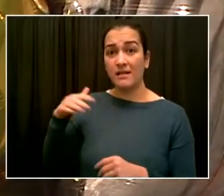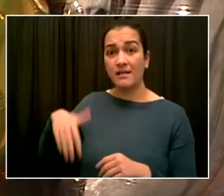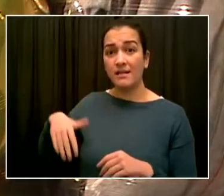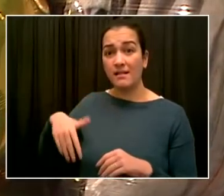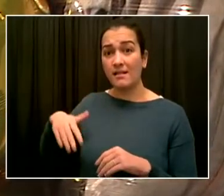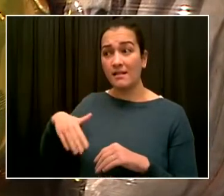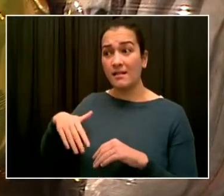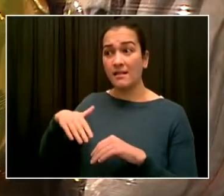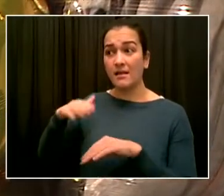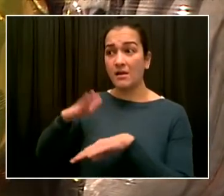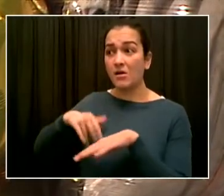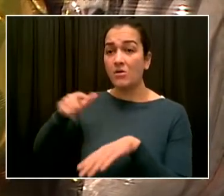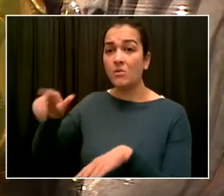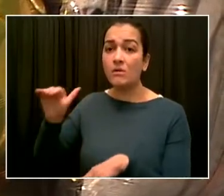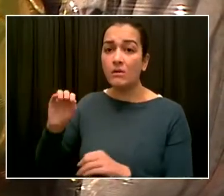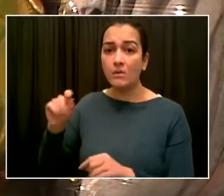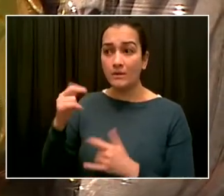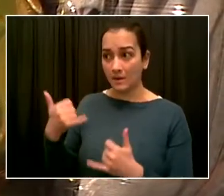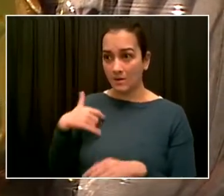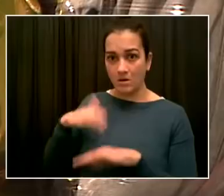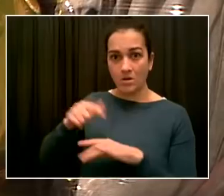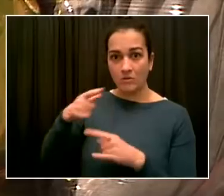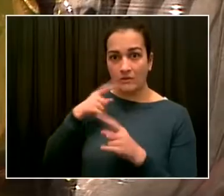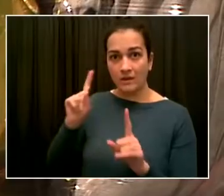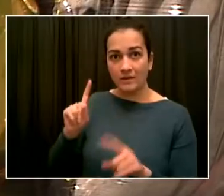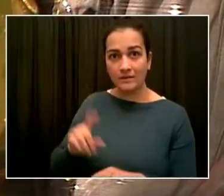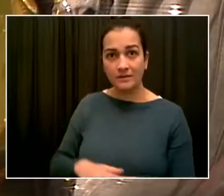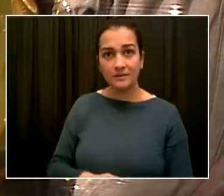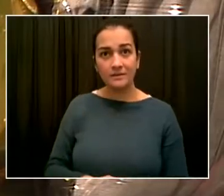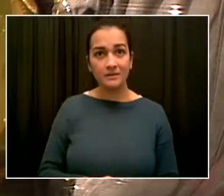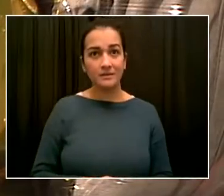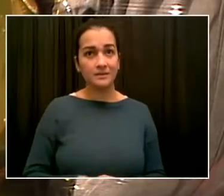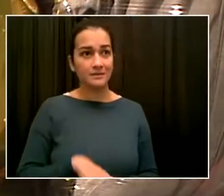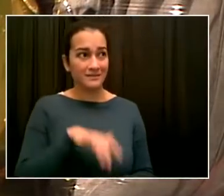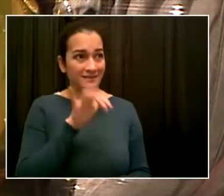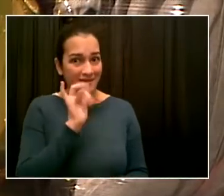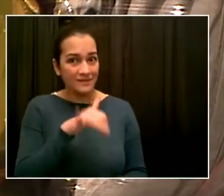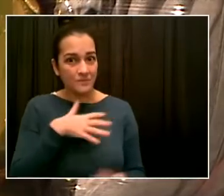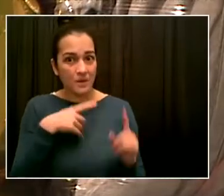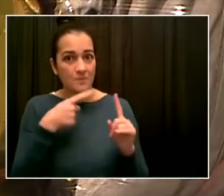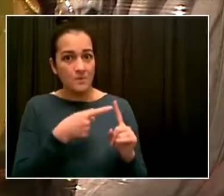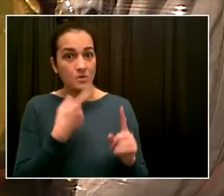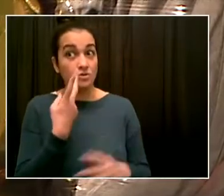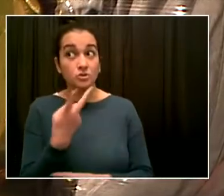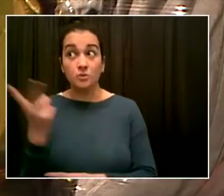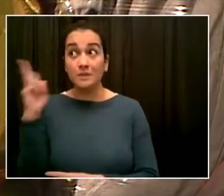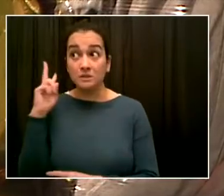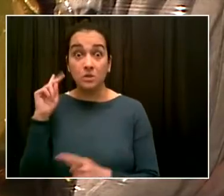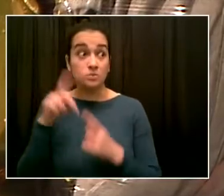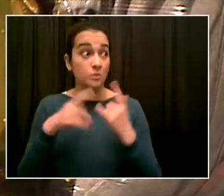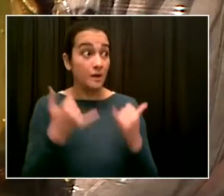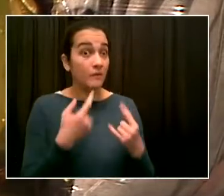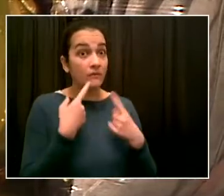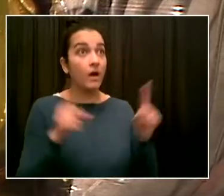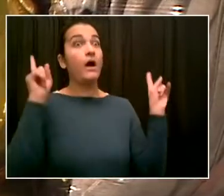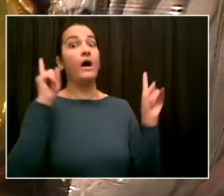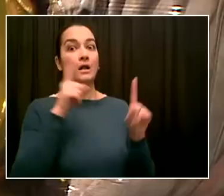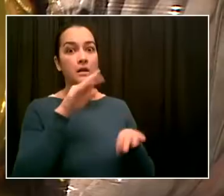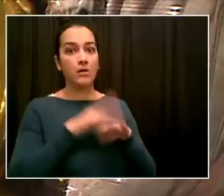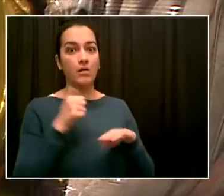media. We're going to keep doing that, and I really want to be clear. But at the same